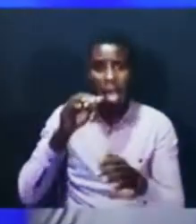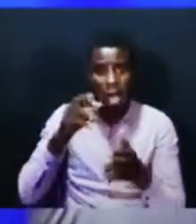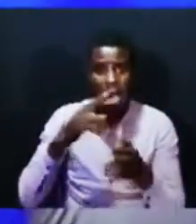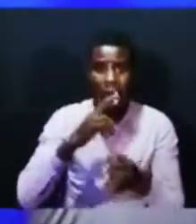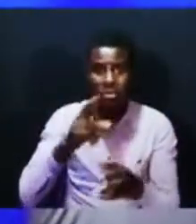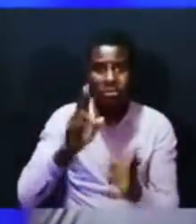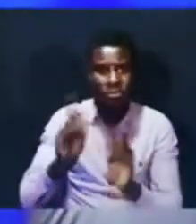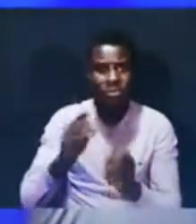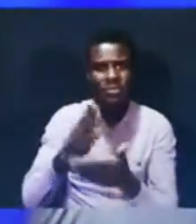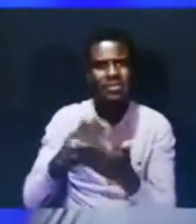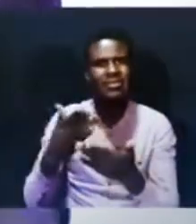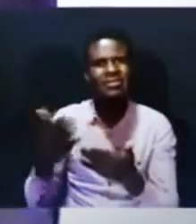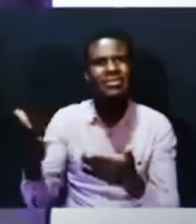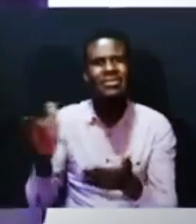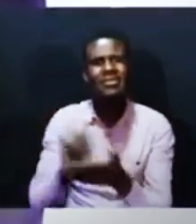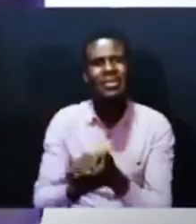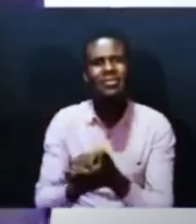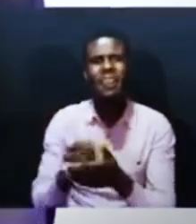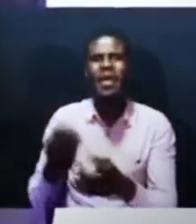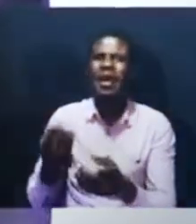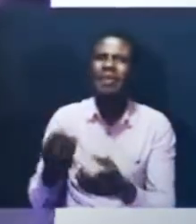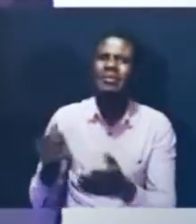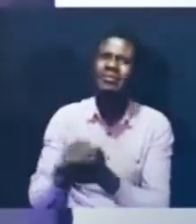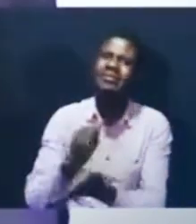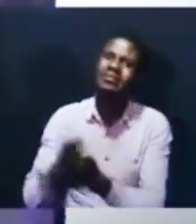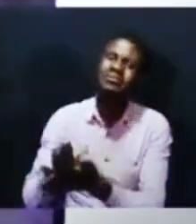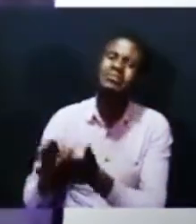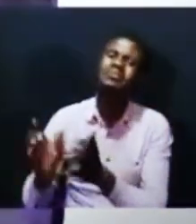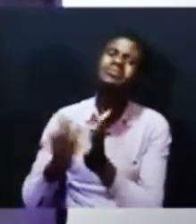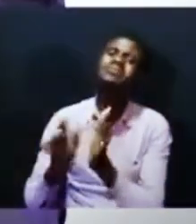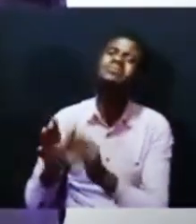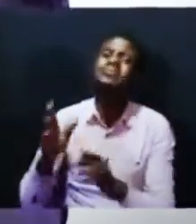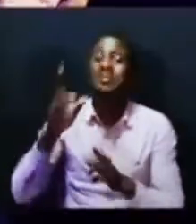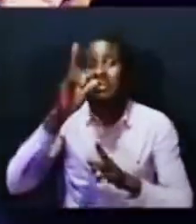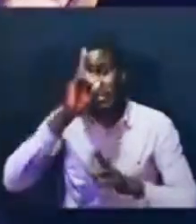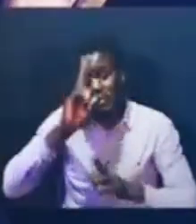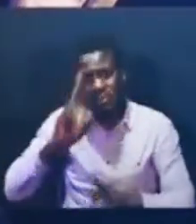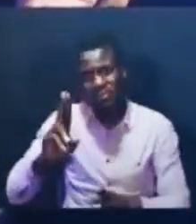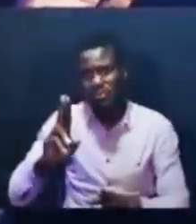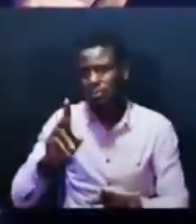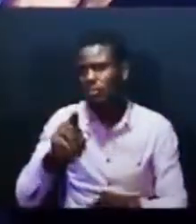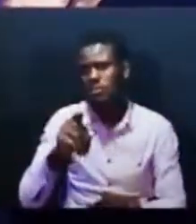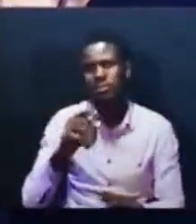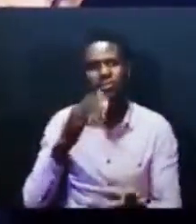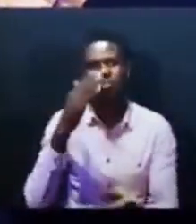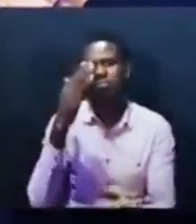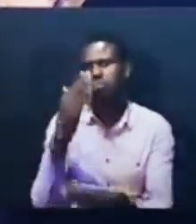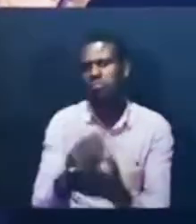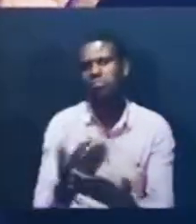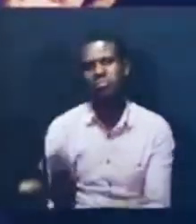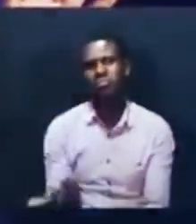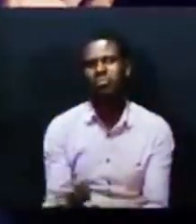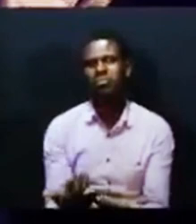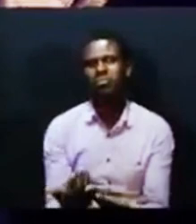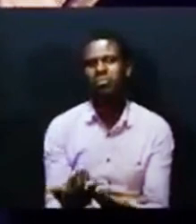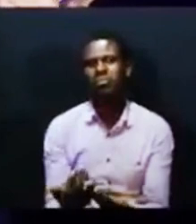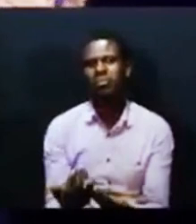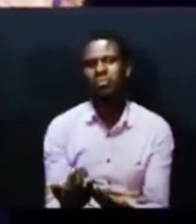honor. Oh yeah, the tiani ni onyam. Don't do that. Men yesa. What are you closing your